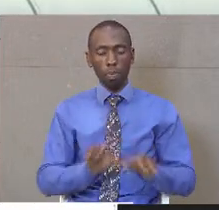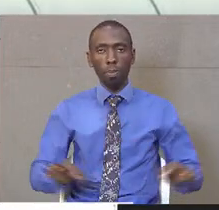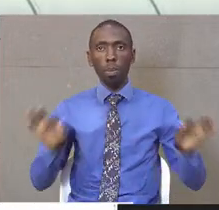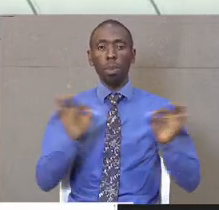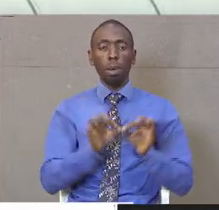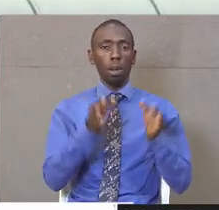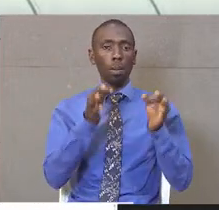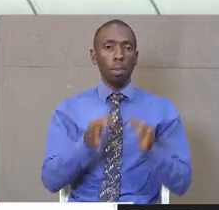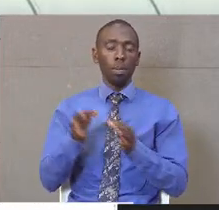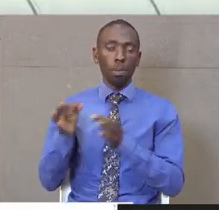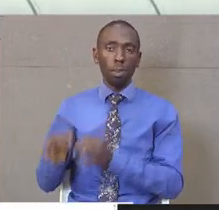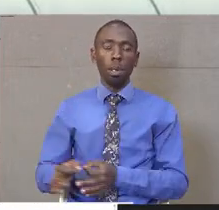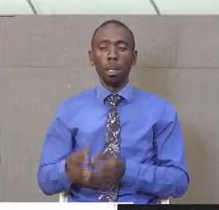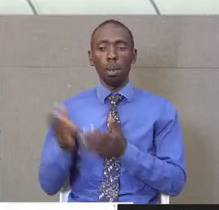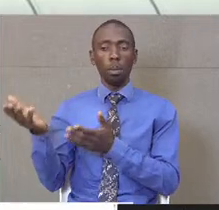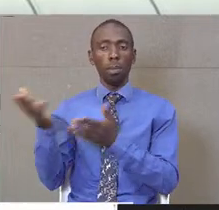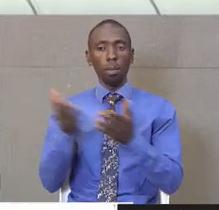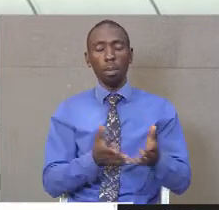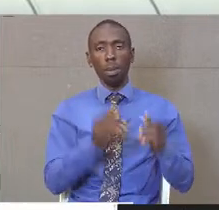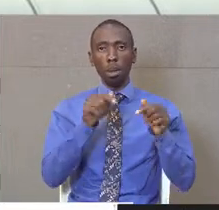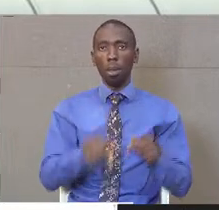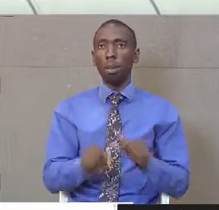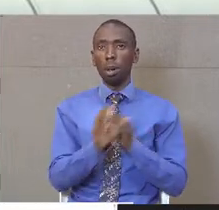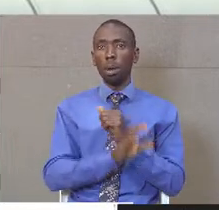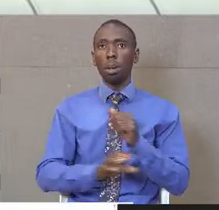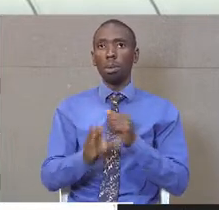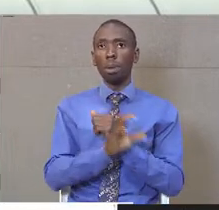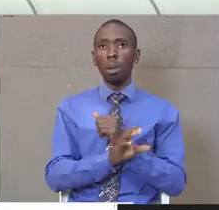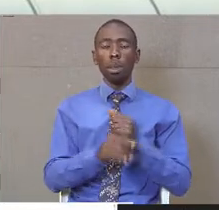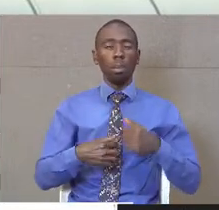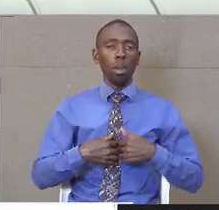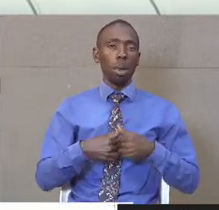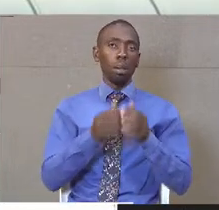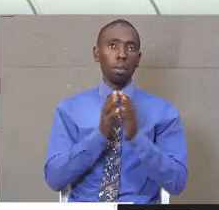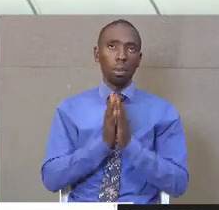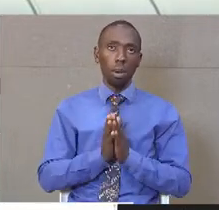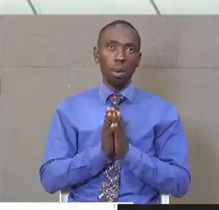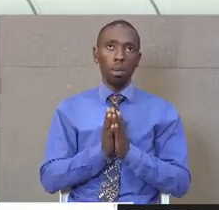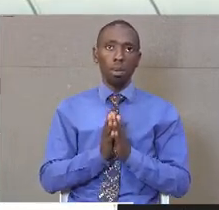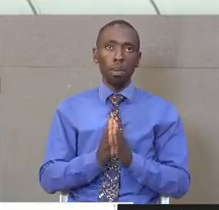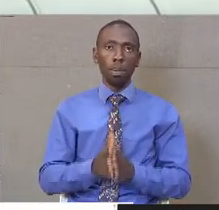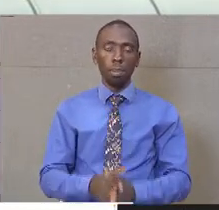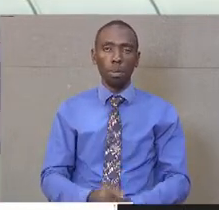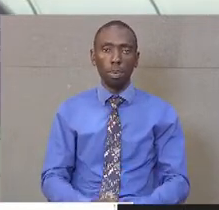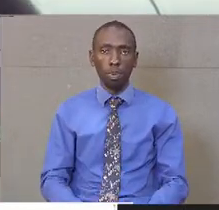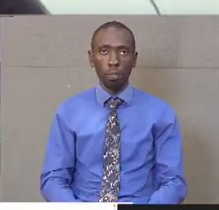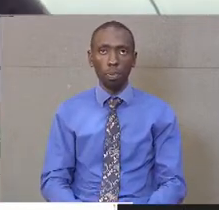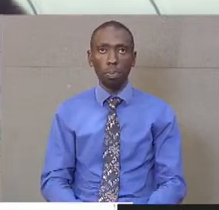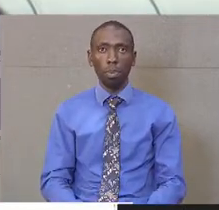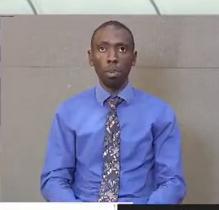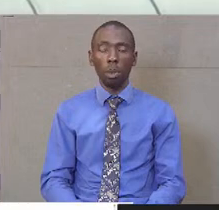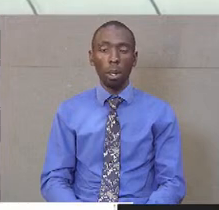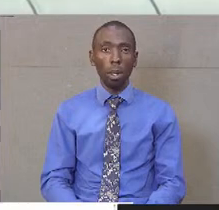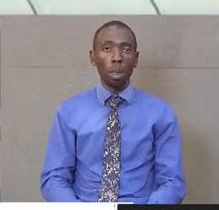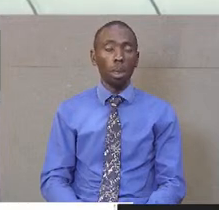diagnostic is in this country. I pray and I... I